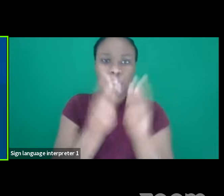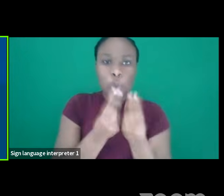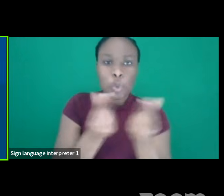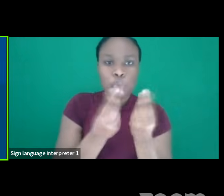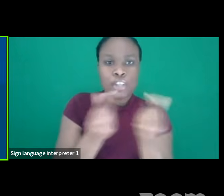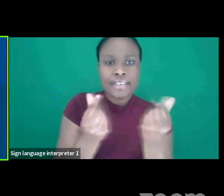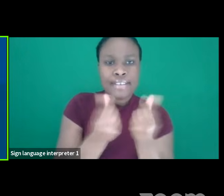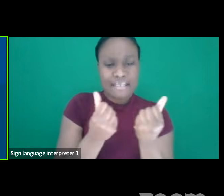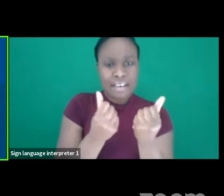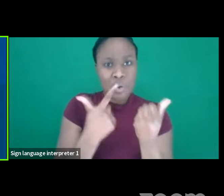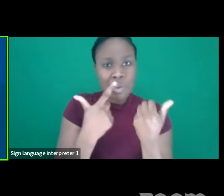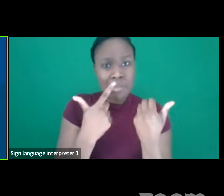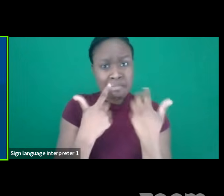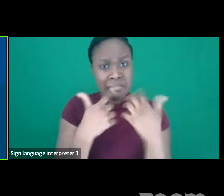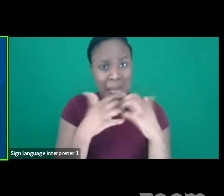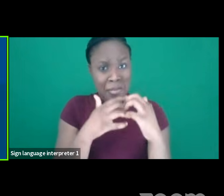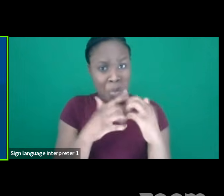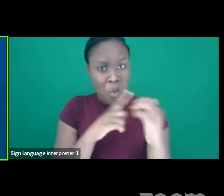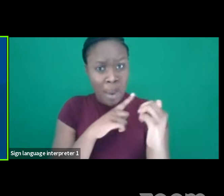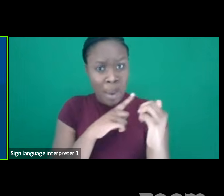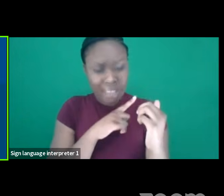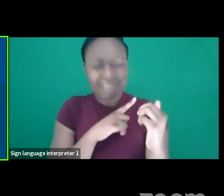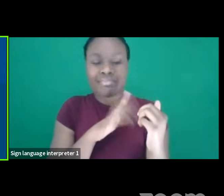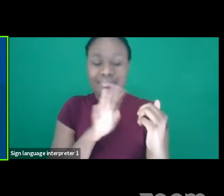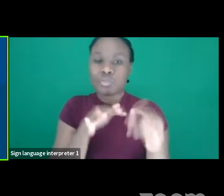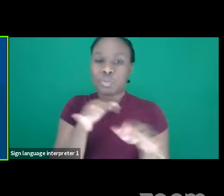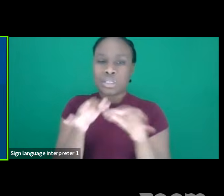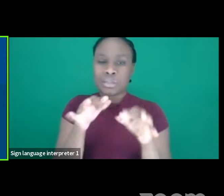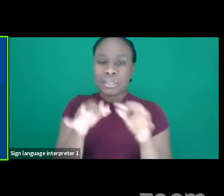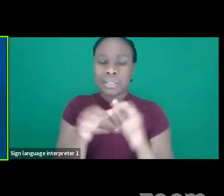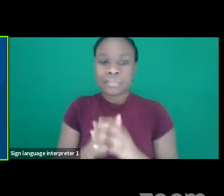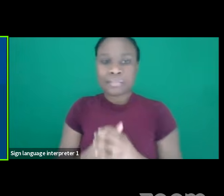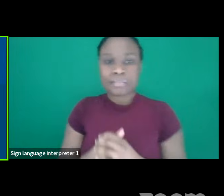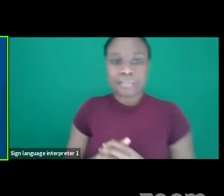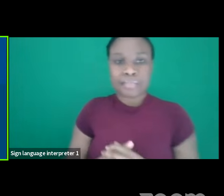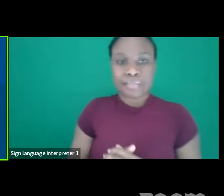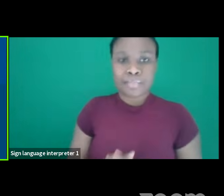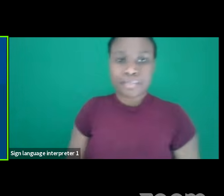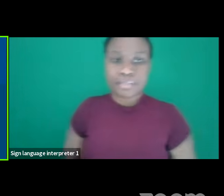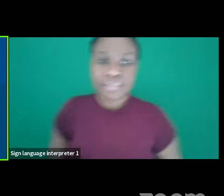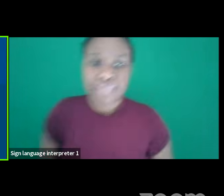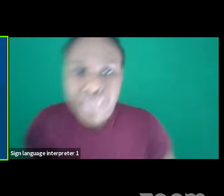first statements that I put forward that speaks to